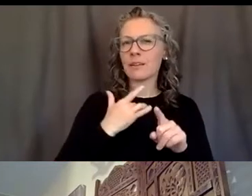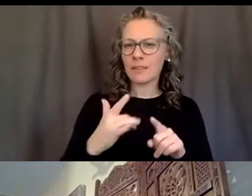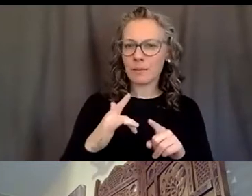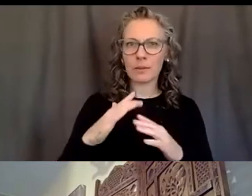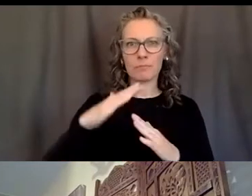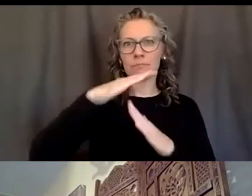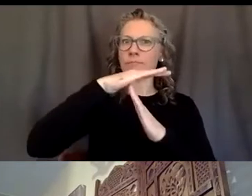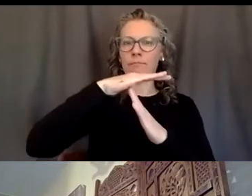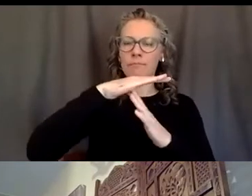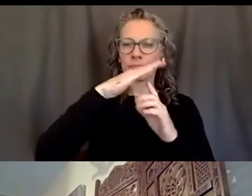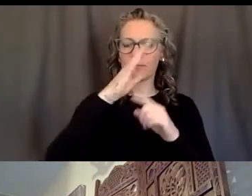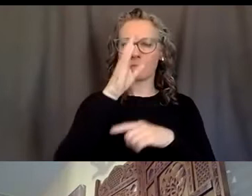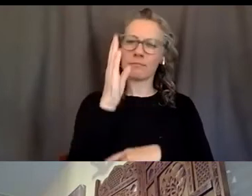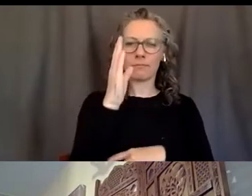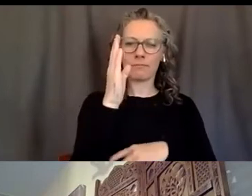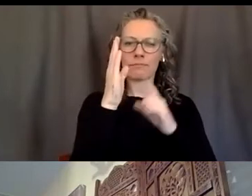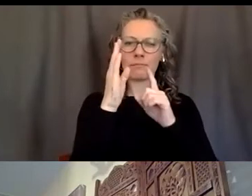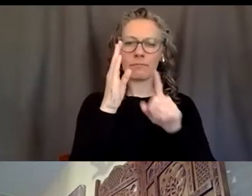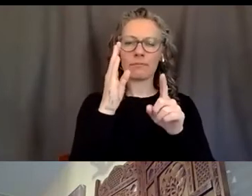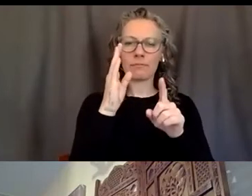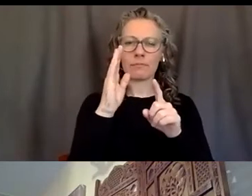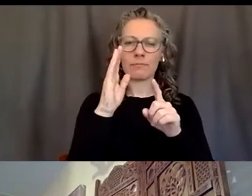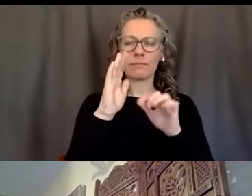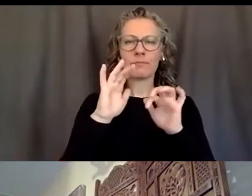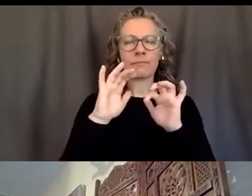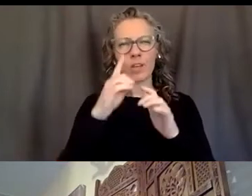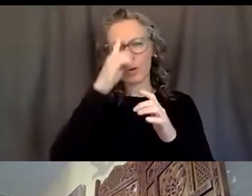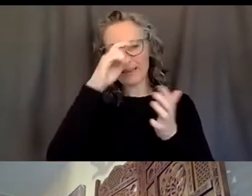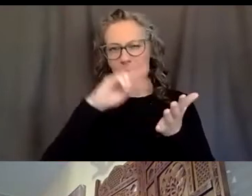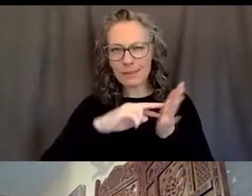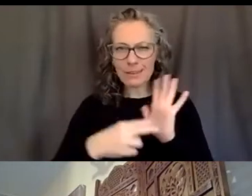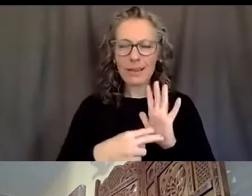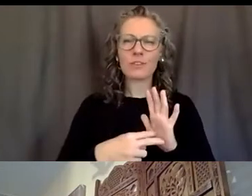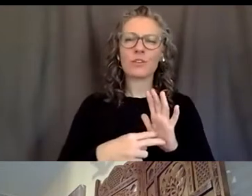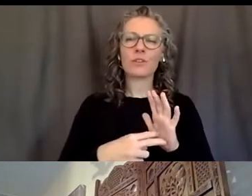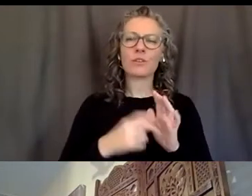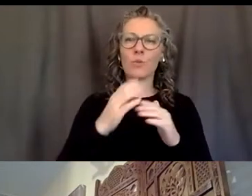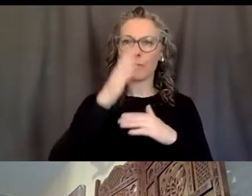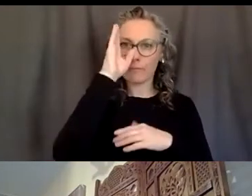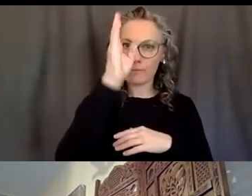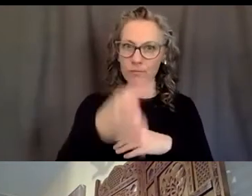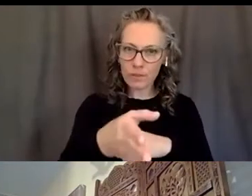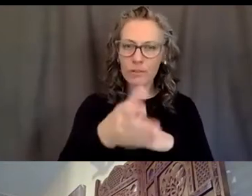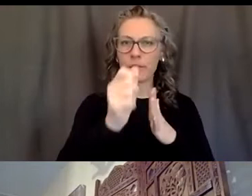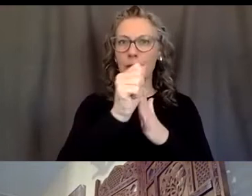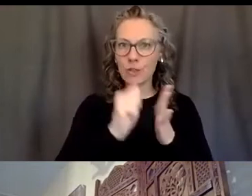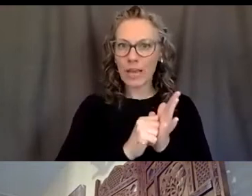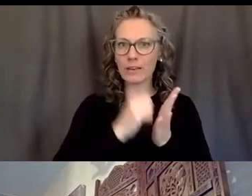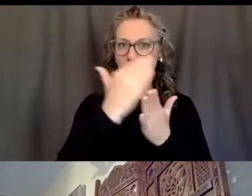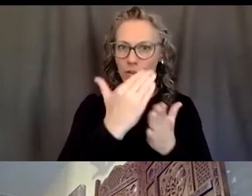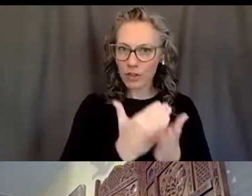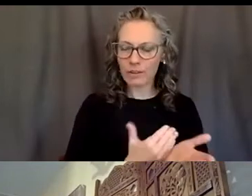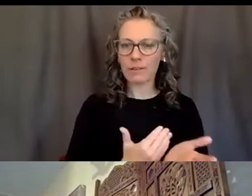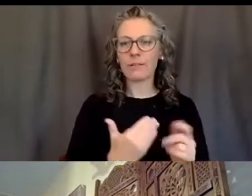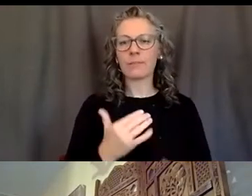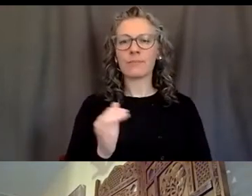foremost, the greatest intentions, or what's ahead, what's the agenda. Or also it is